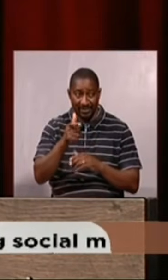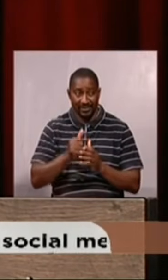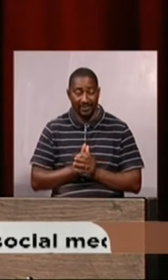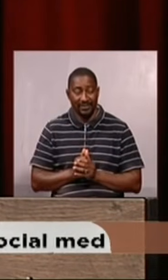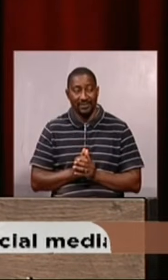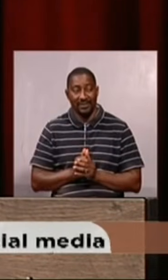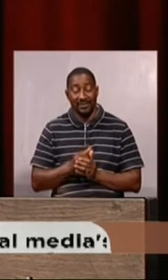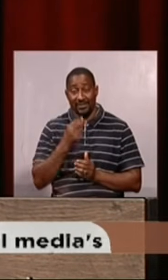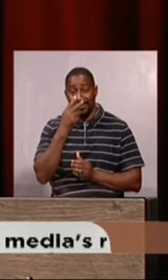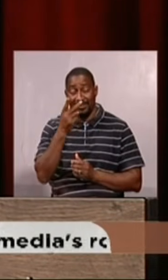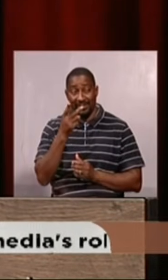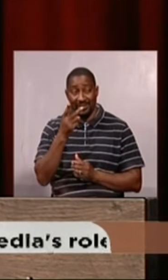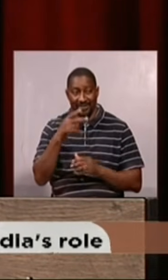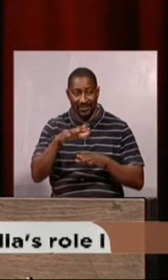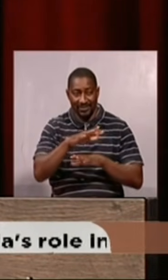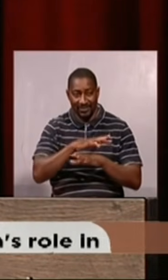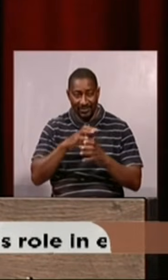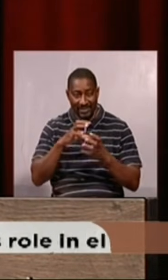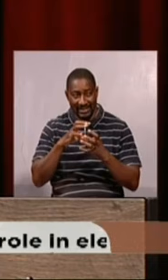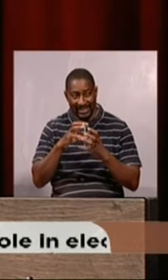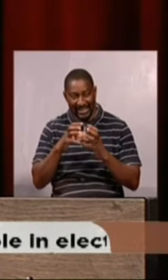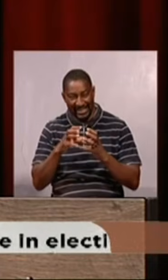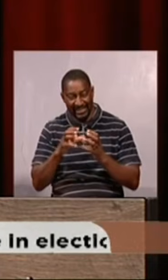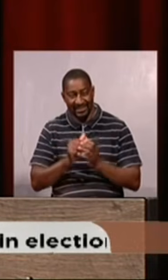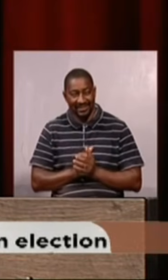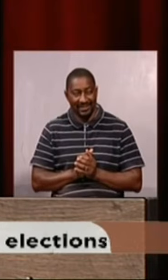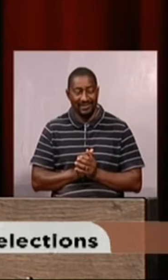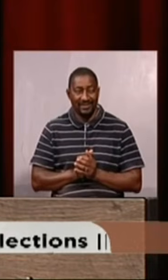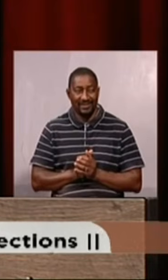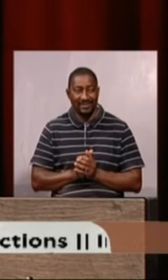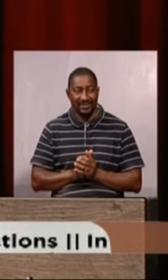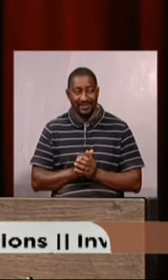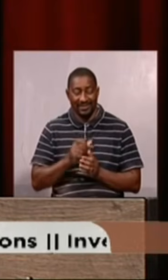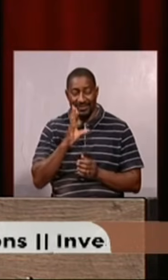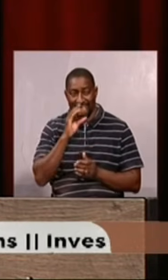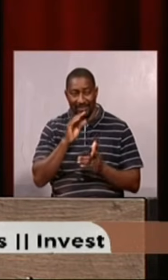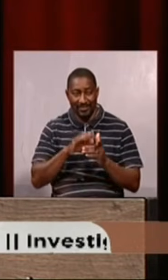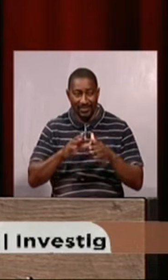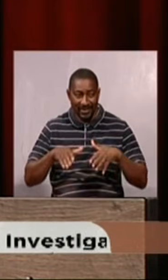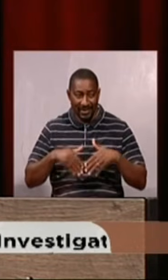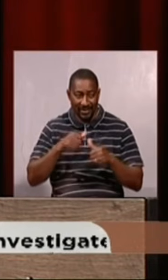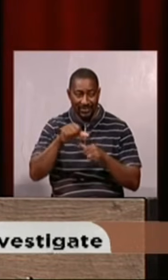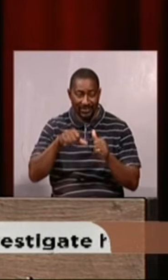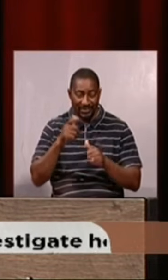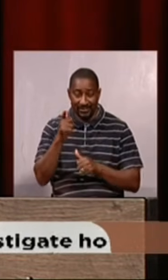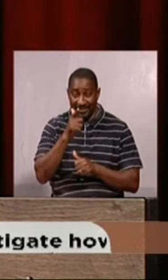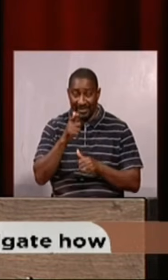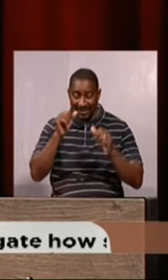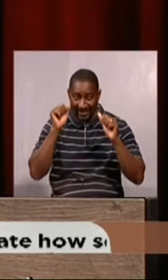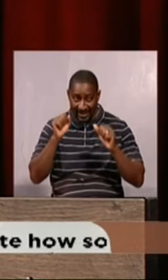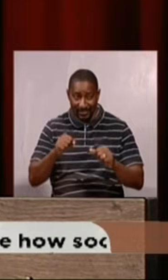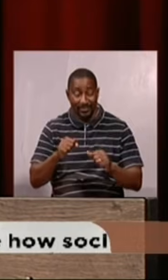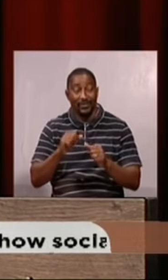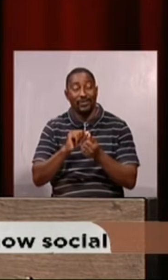Situation Critical. After the break, you can give us a call and share your views around how social media can influence elections or how